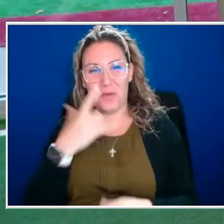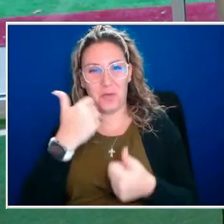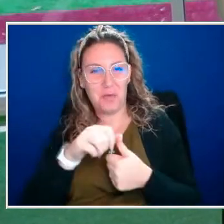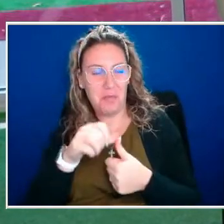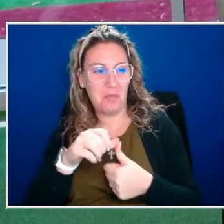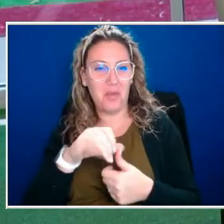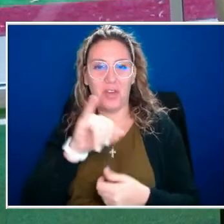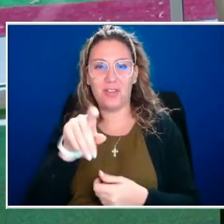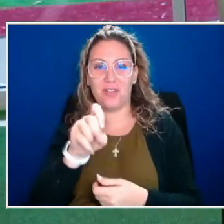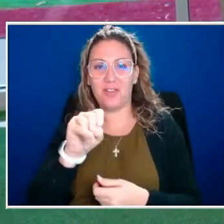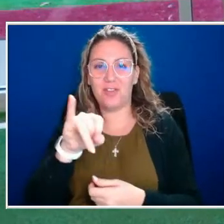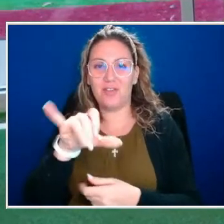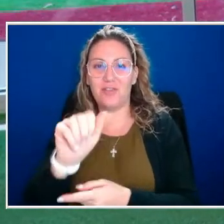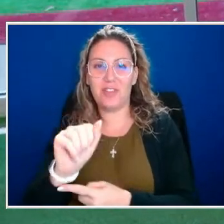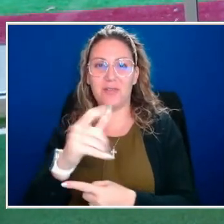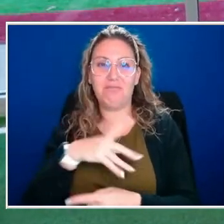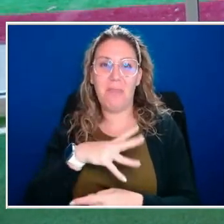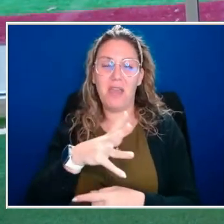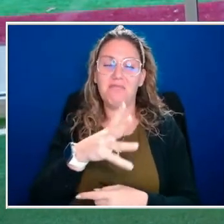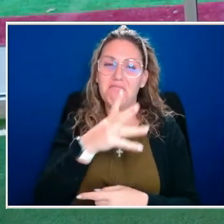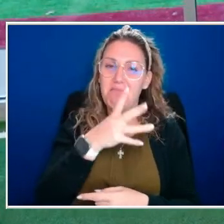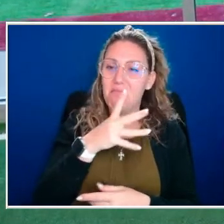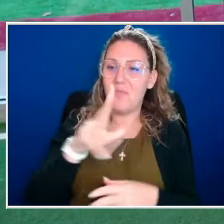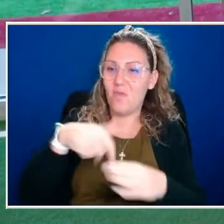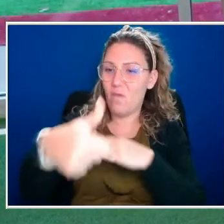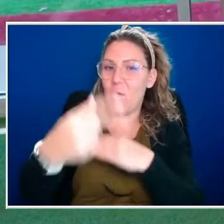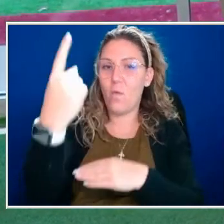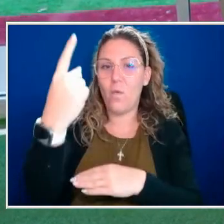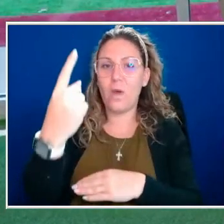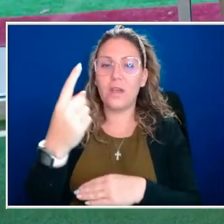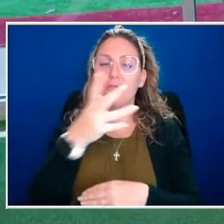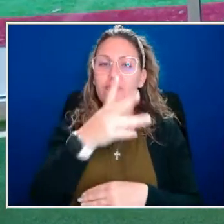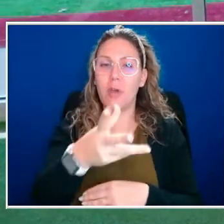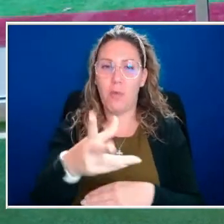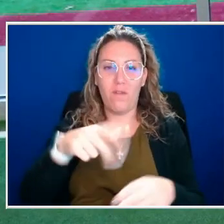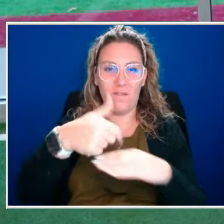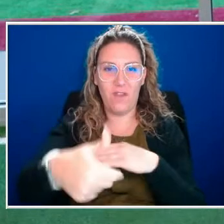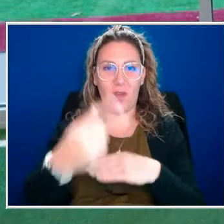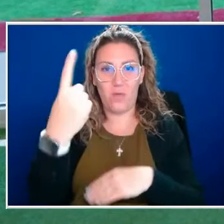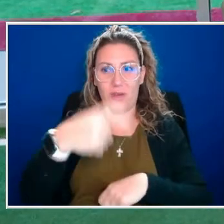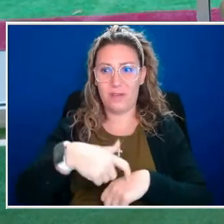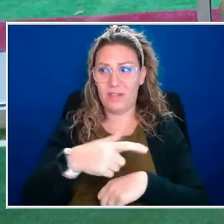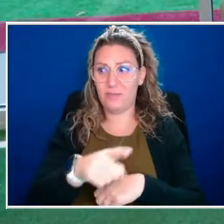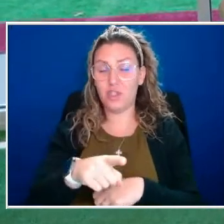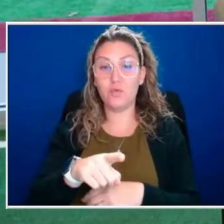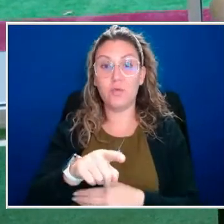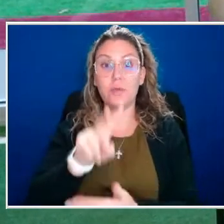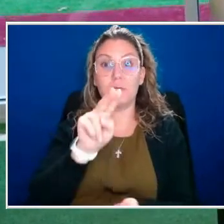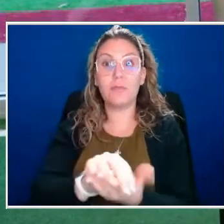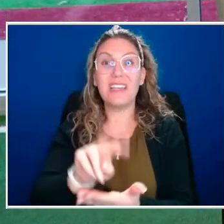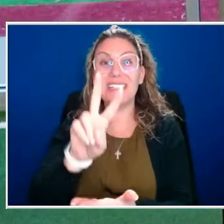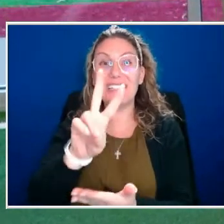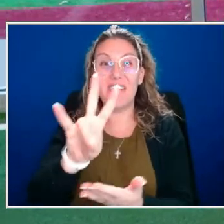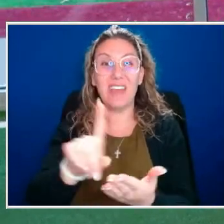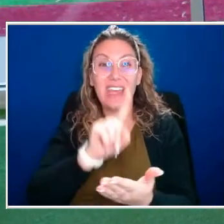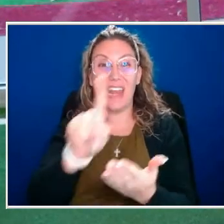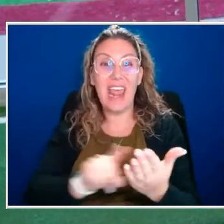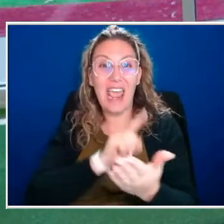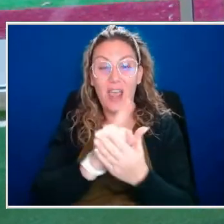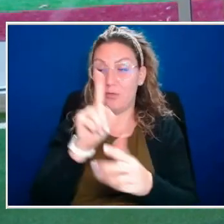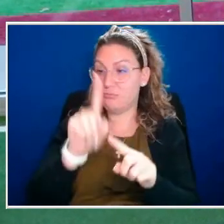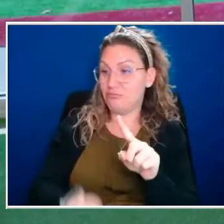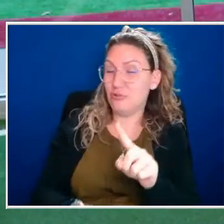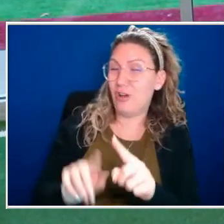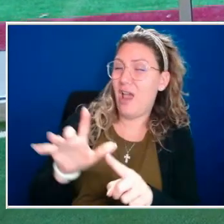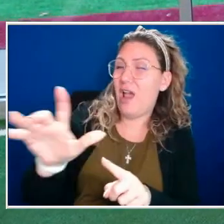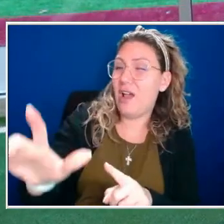Yaya fell once, and she was on the ground for 7 hours. She couldn't reach her phone, and she had to